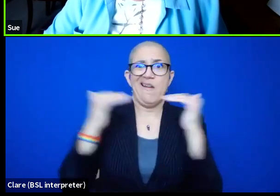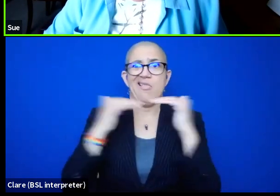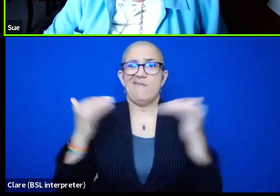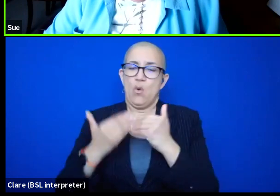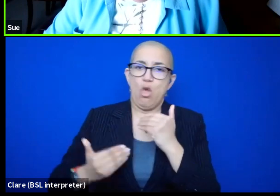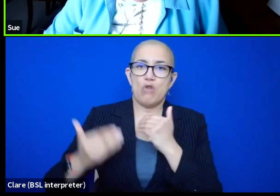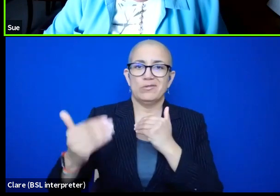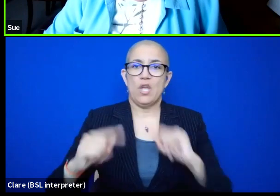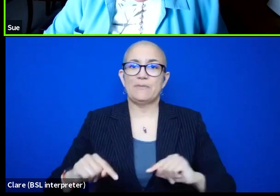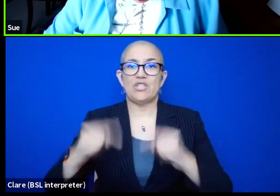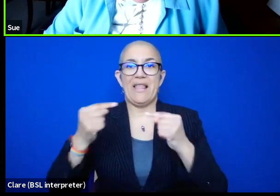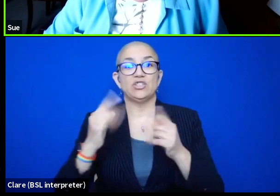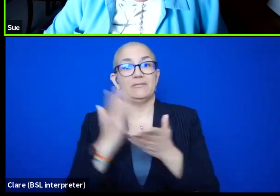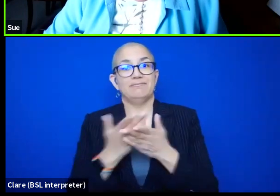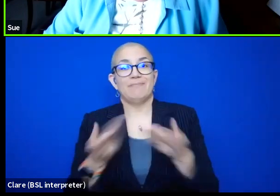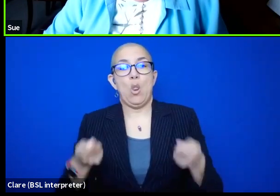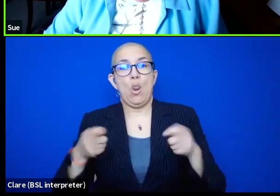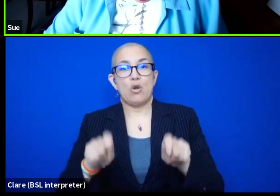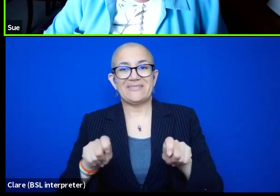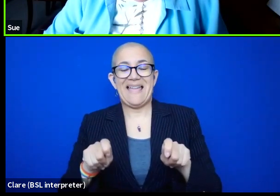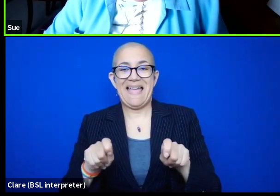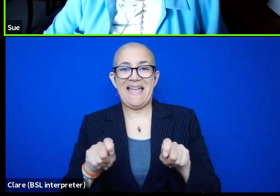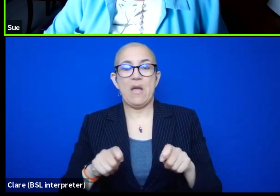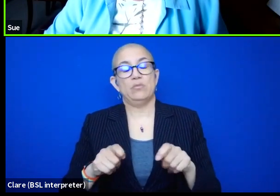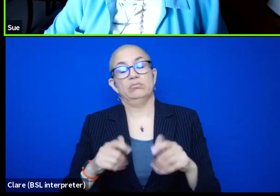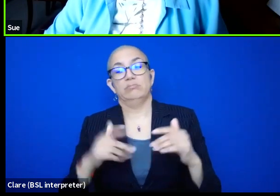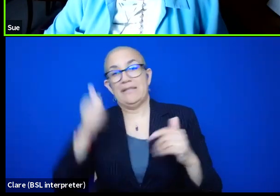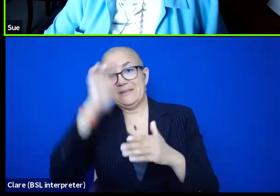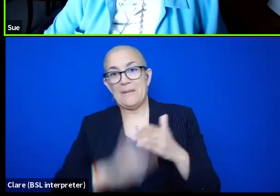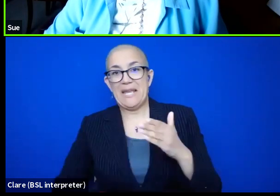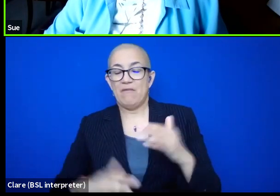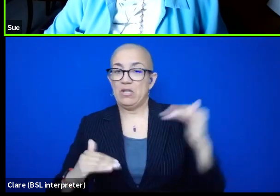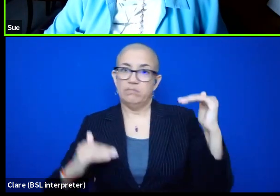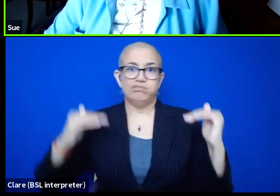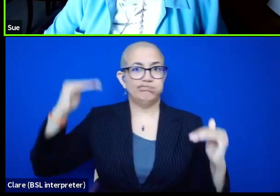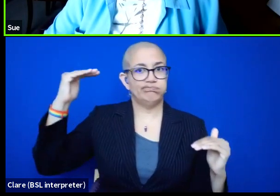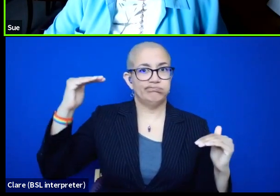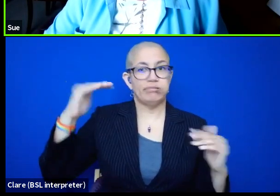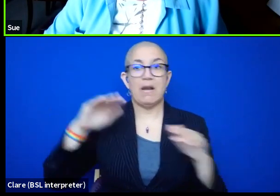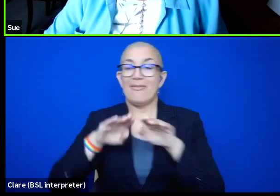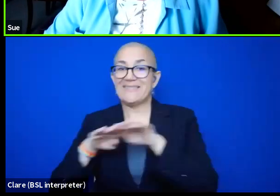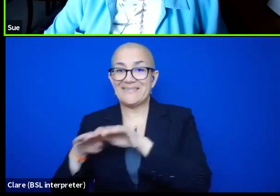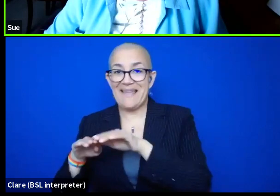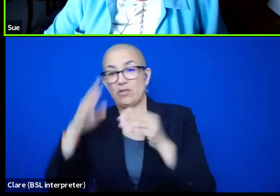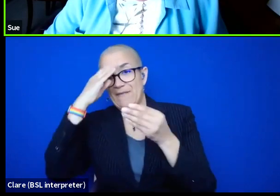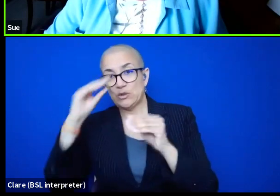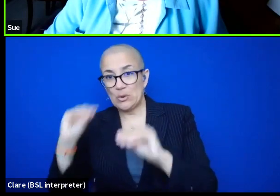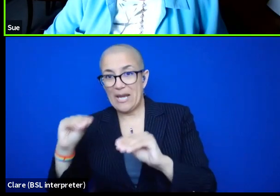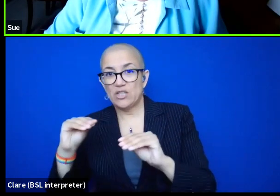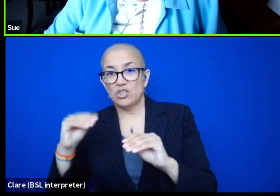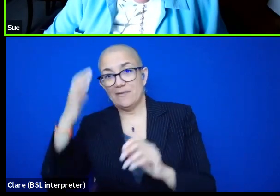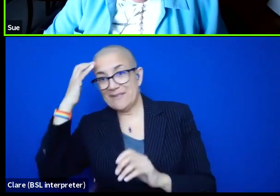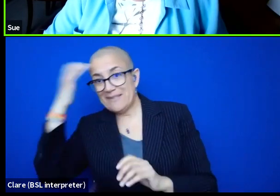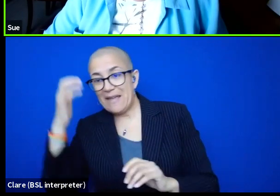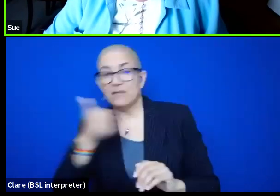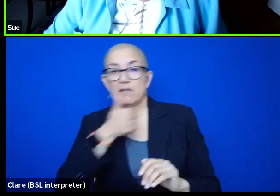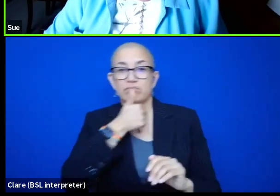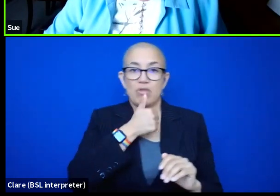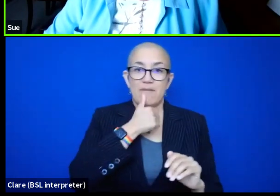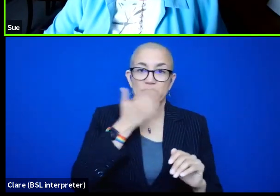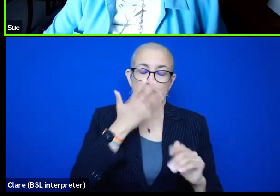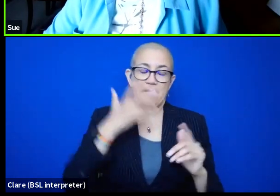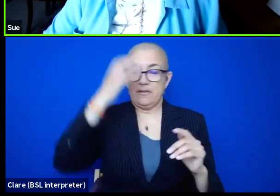the lockdown experience has widened the inequality between the standard of education that state and private schools are resourced to deliver. Can